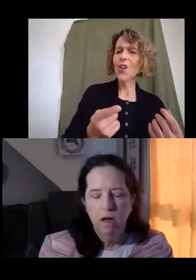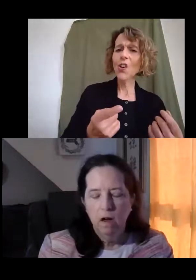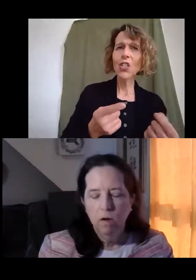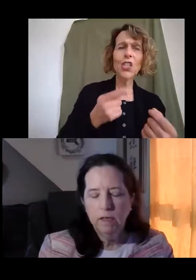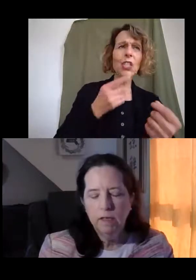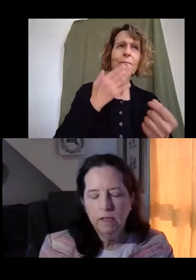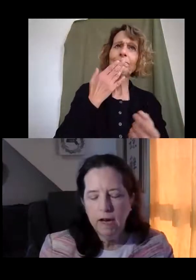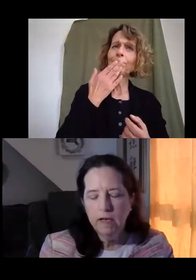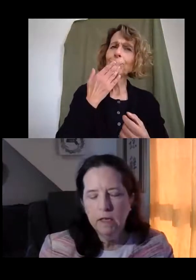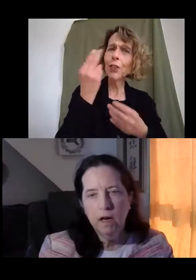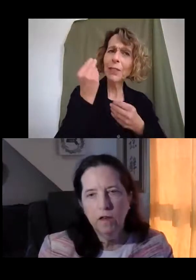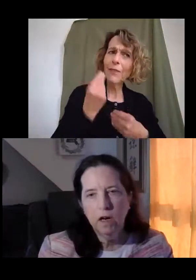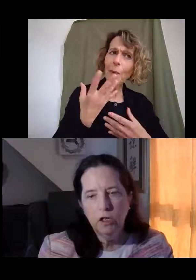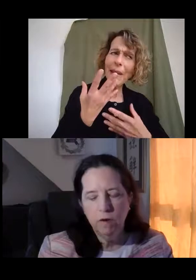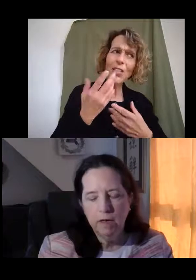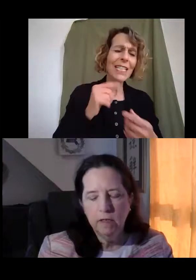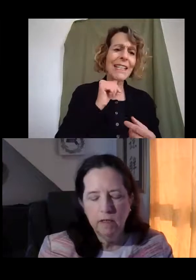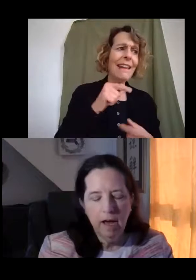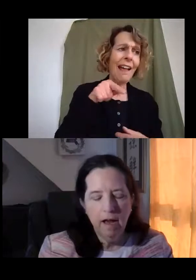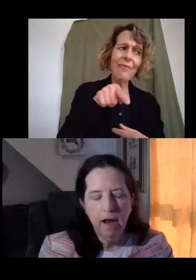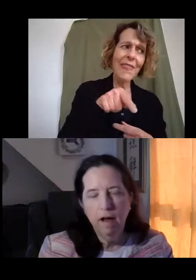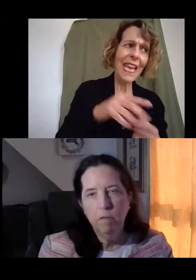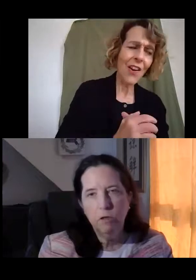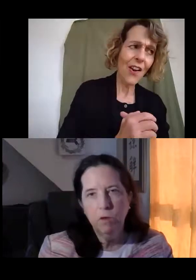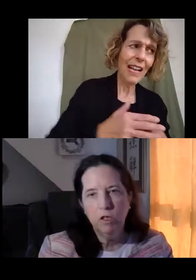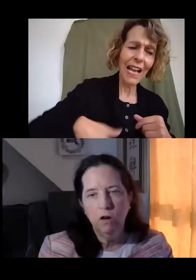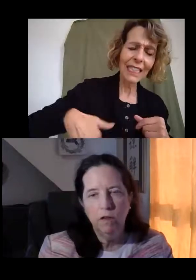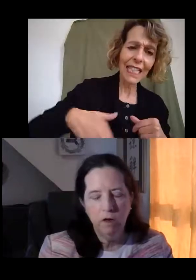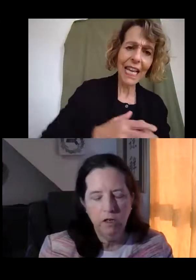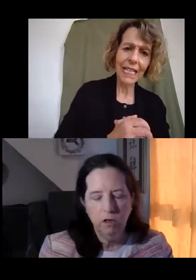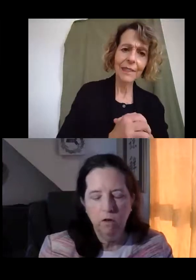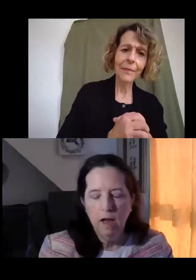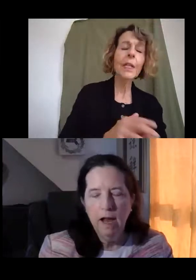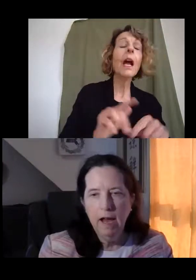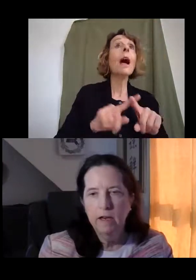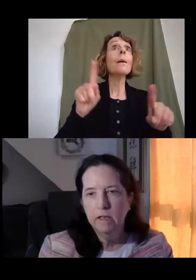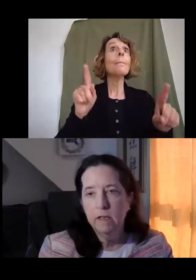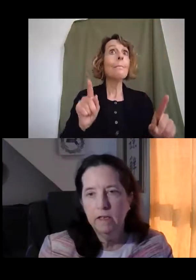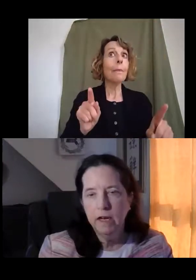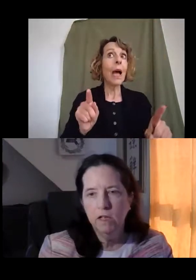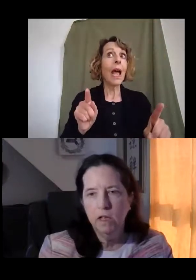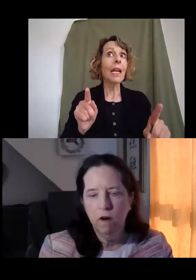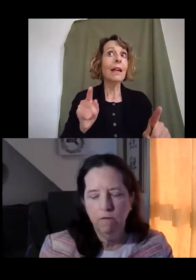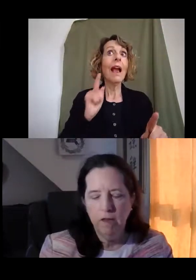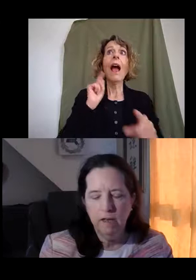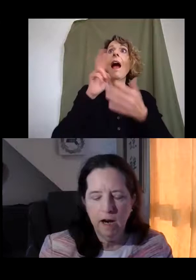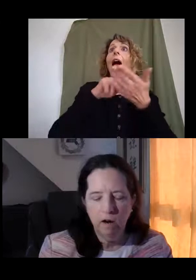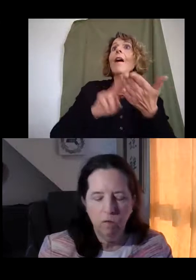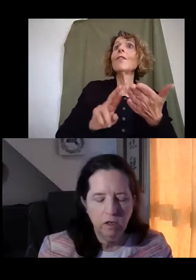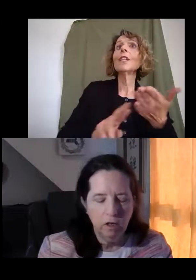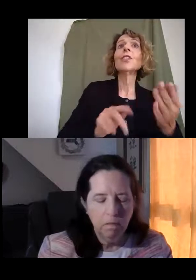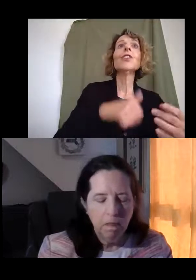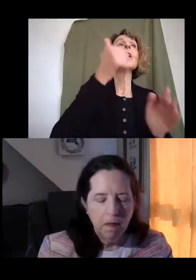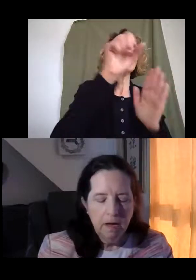out was in the states and other countries that have much more snow than we do, and stays on the ground for the